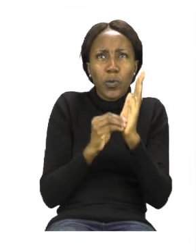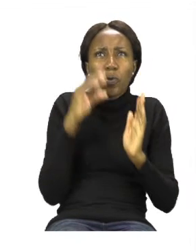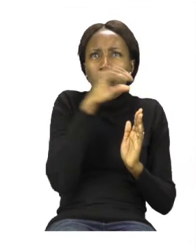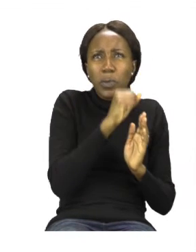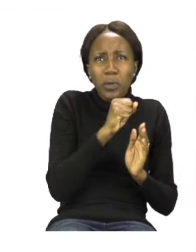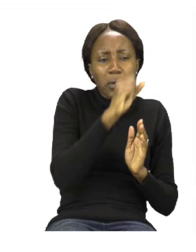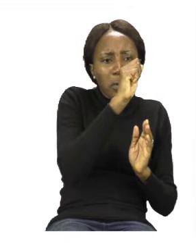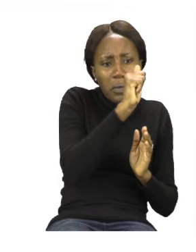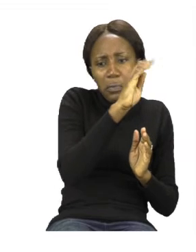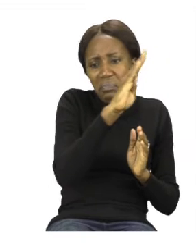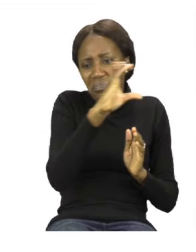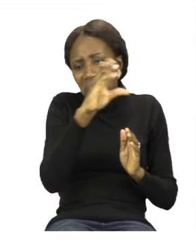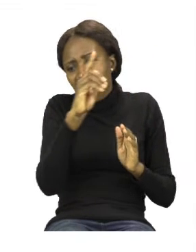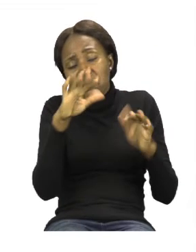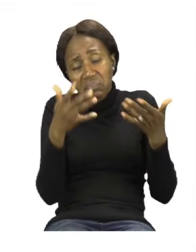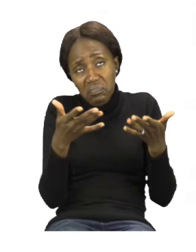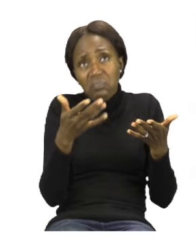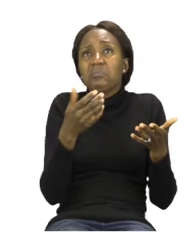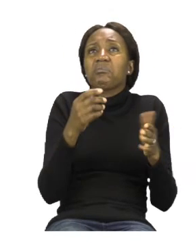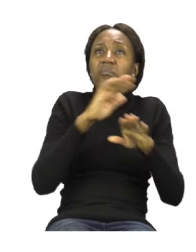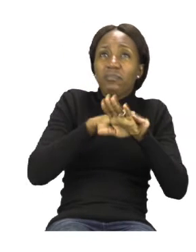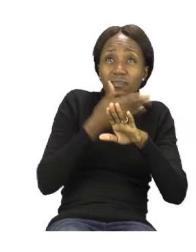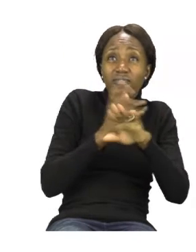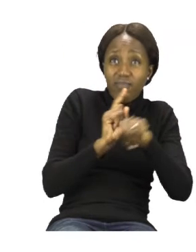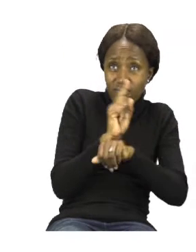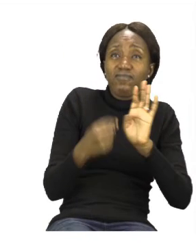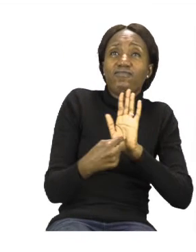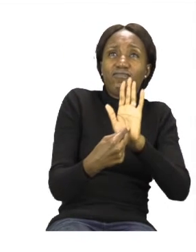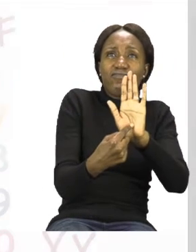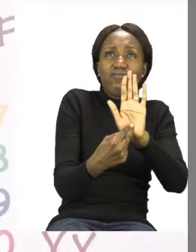show you how to do that with 2 of the words. So let's take a look at